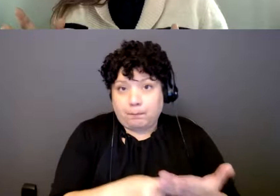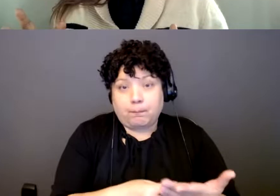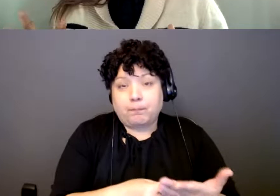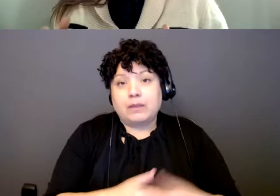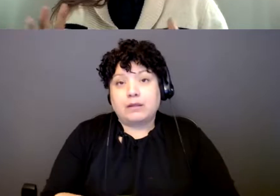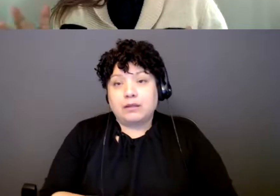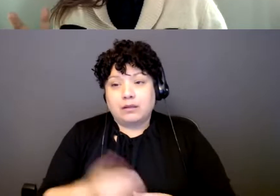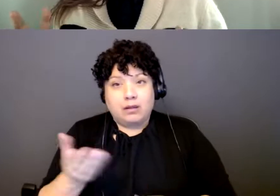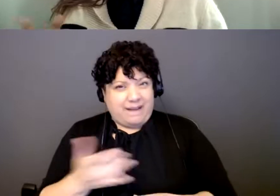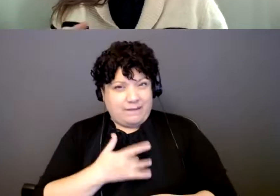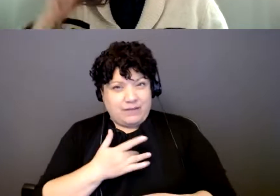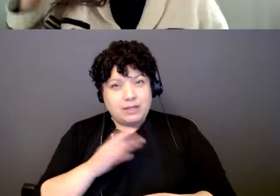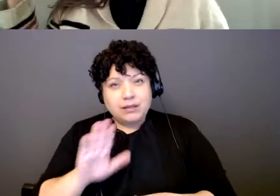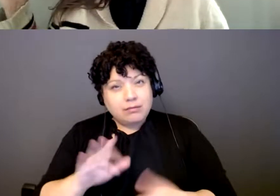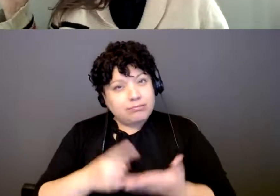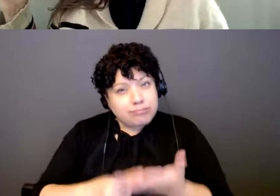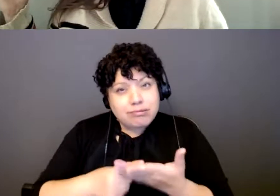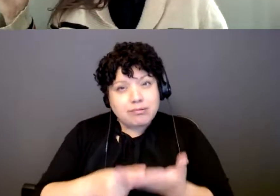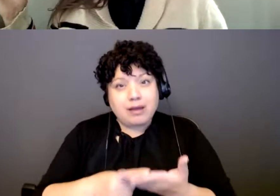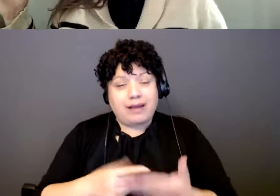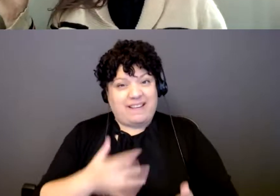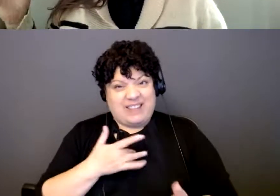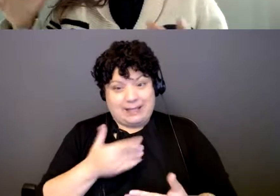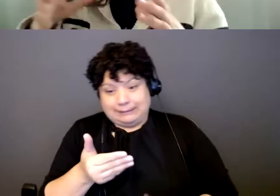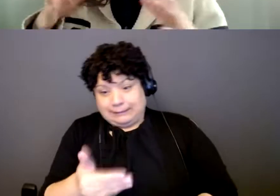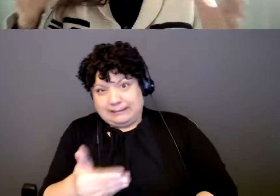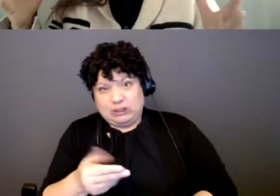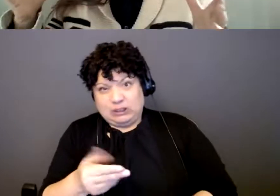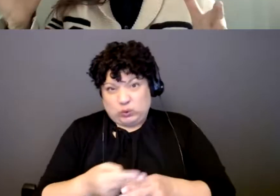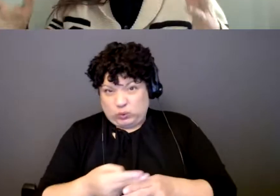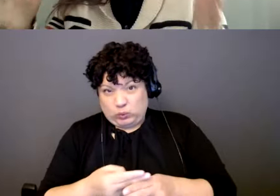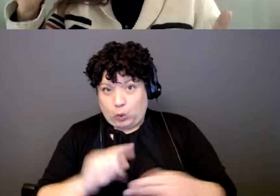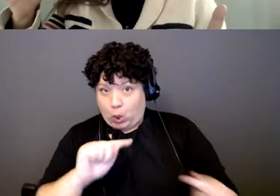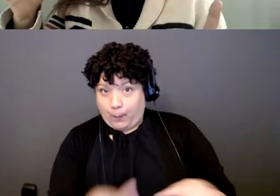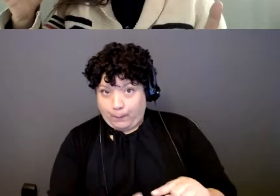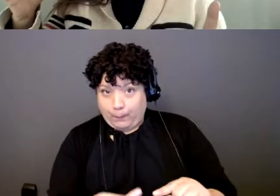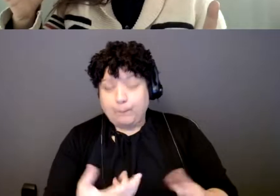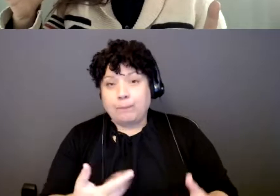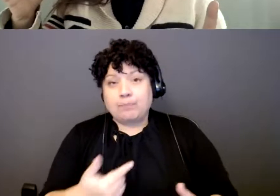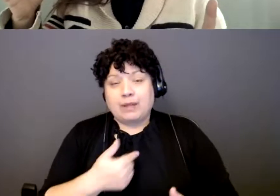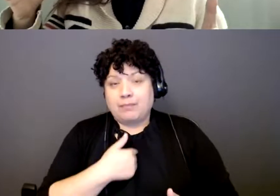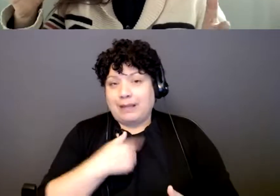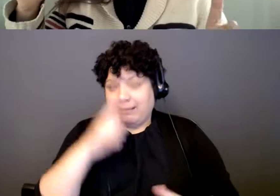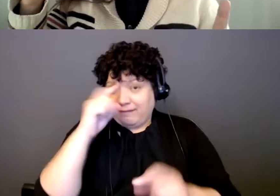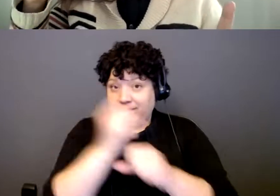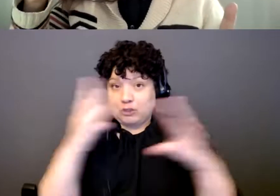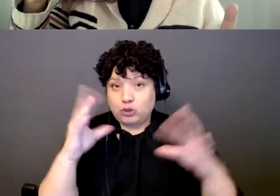about imminent harm and when is consent out the window. I get that visual of the teeter-totter